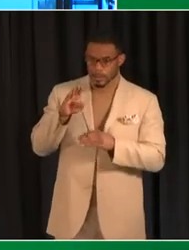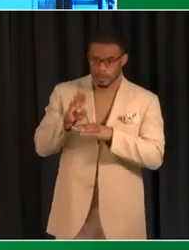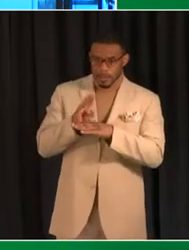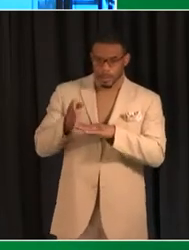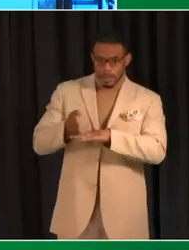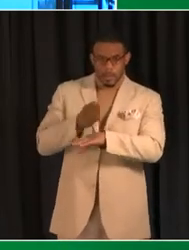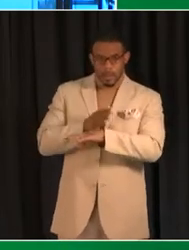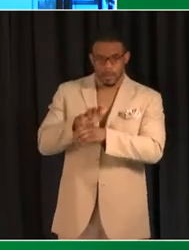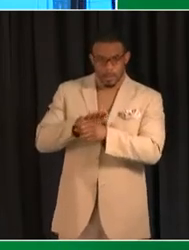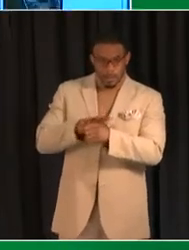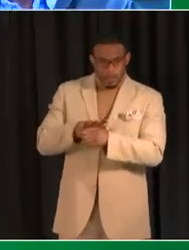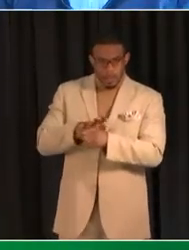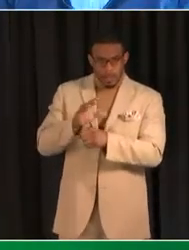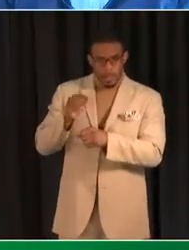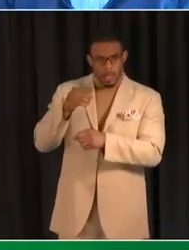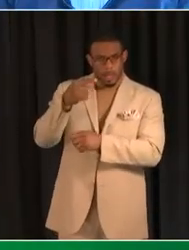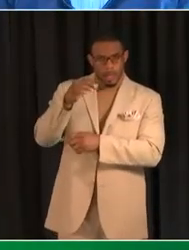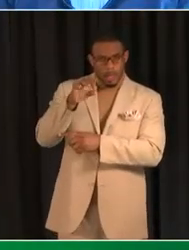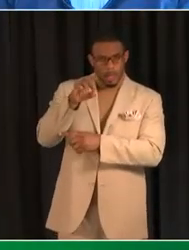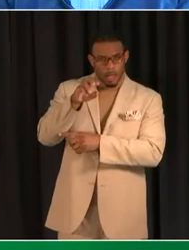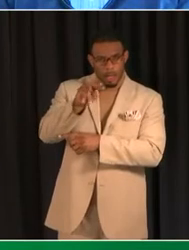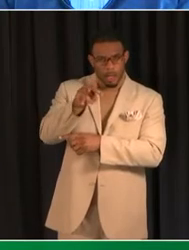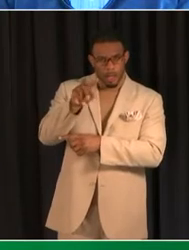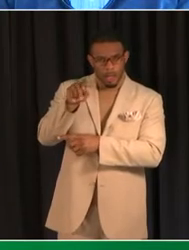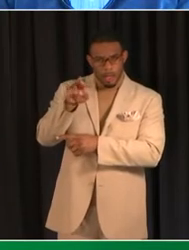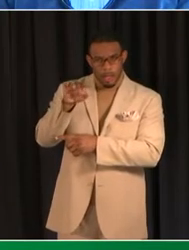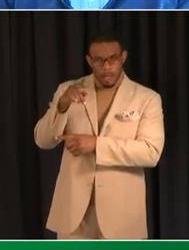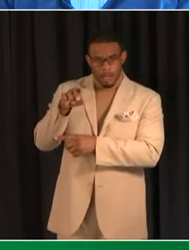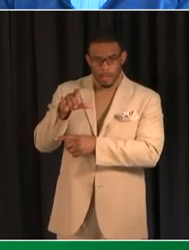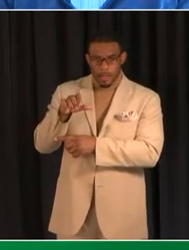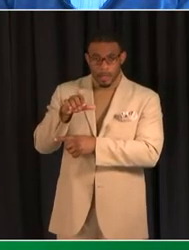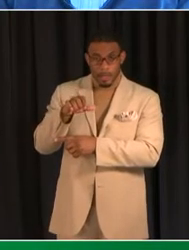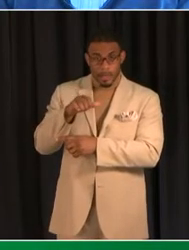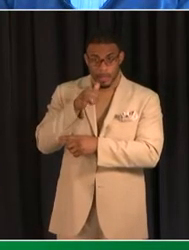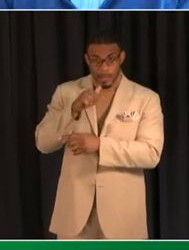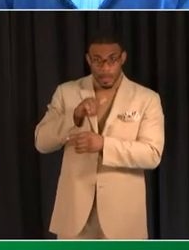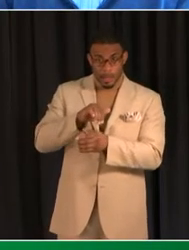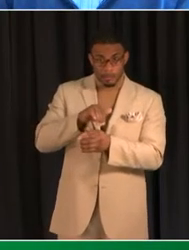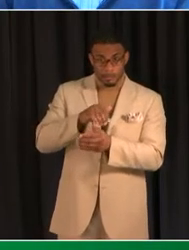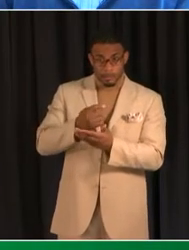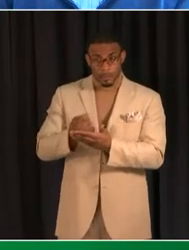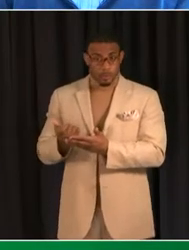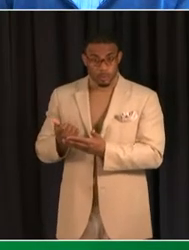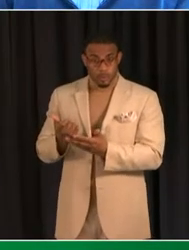DC Business Improvement District and the Golden Triangle. It does not exclude